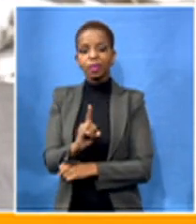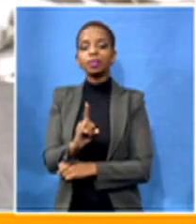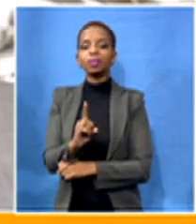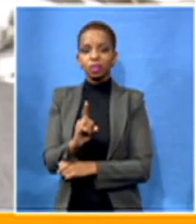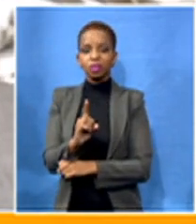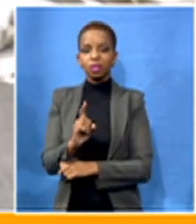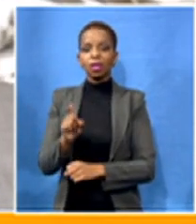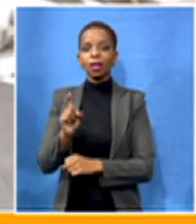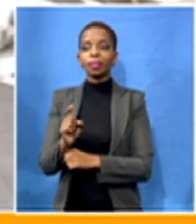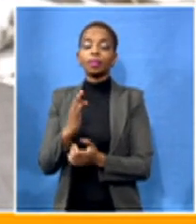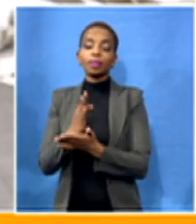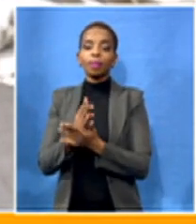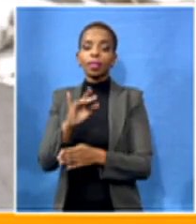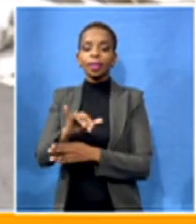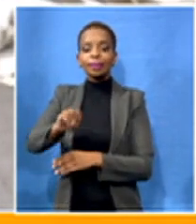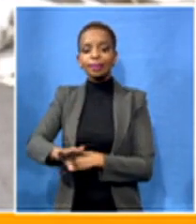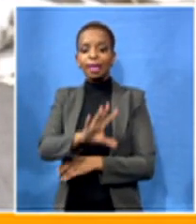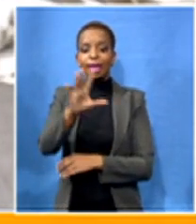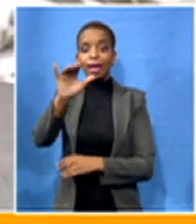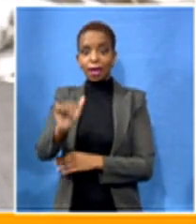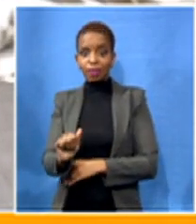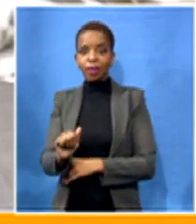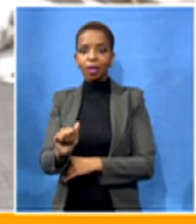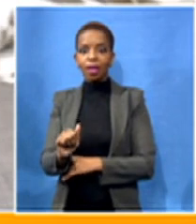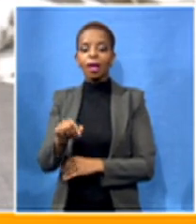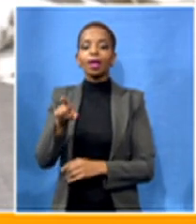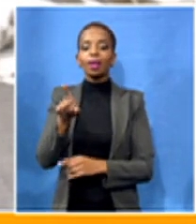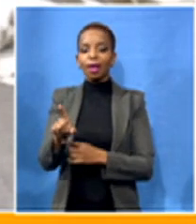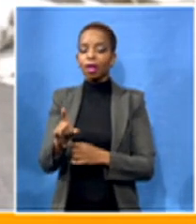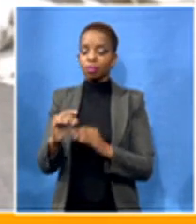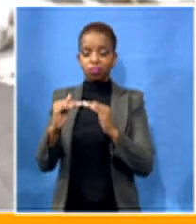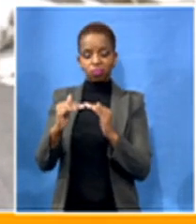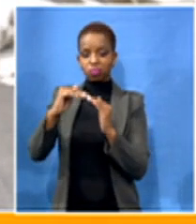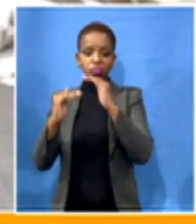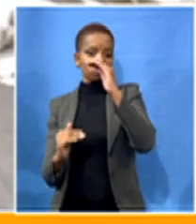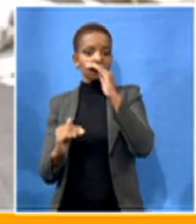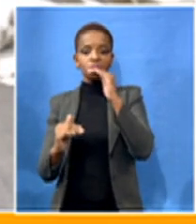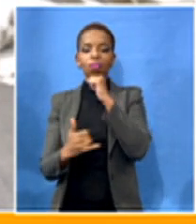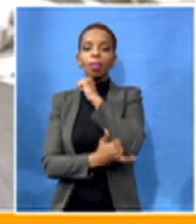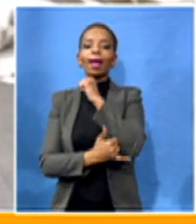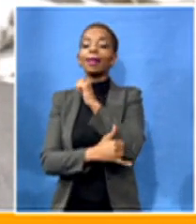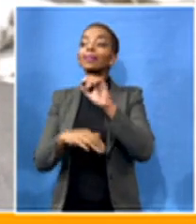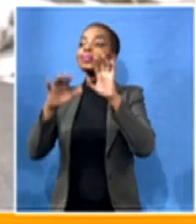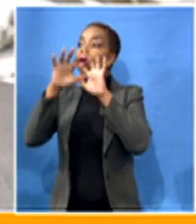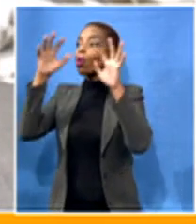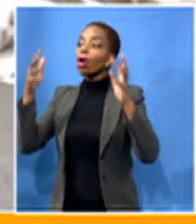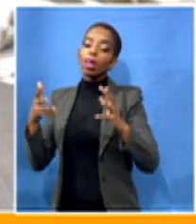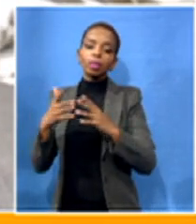exacerbating the fact that South Africa has to be the most unequal country in the world. And this was again